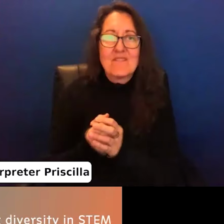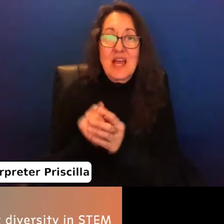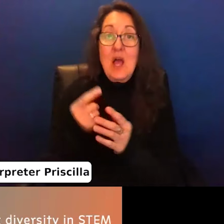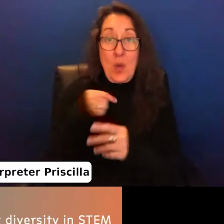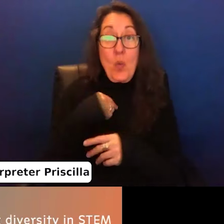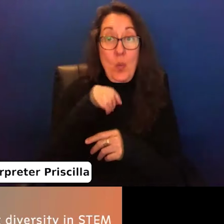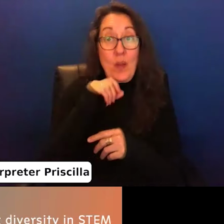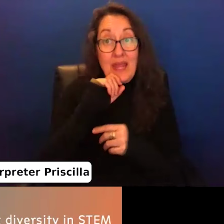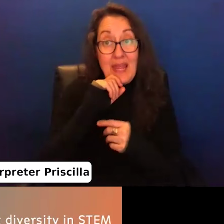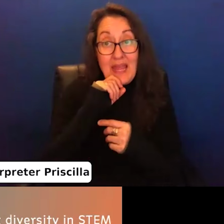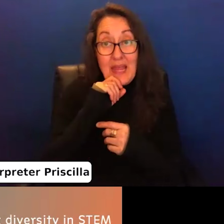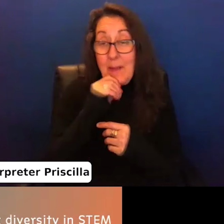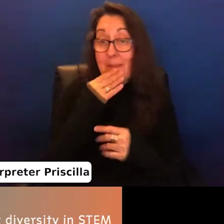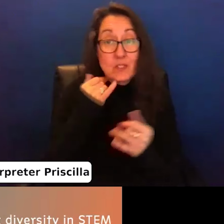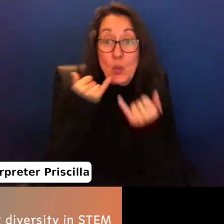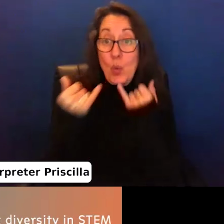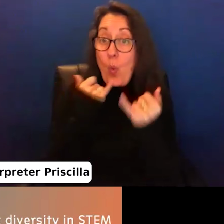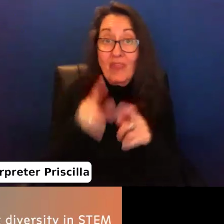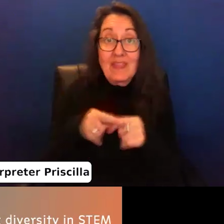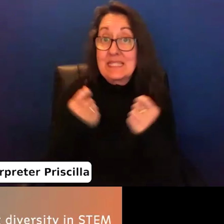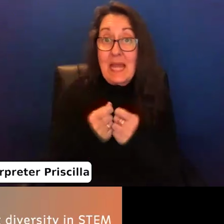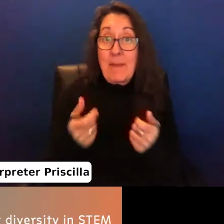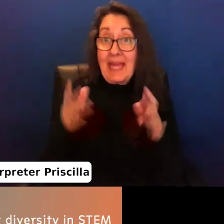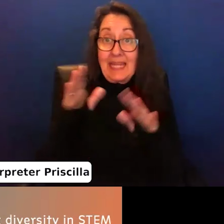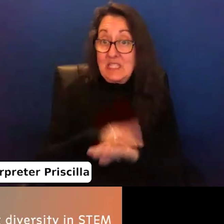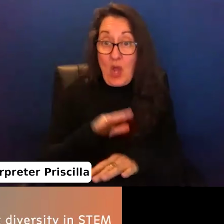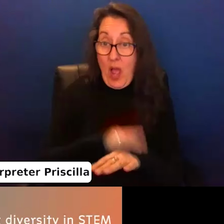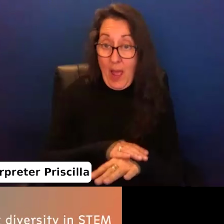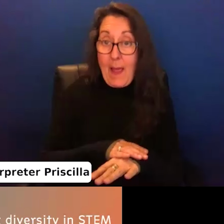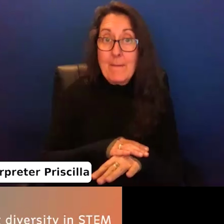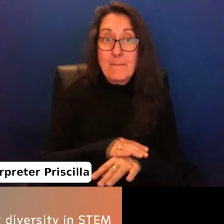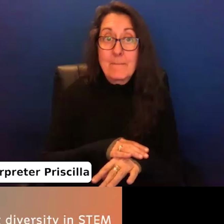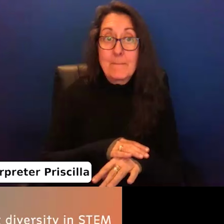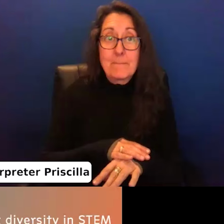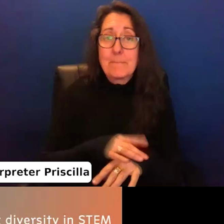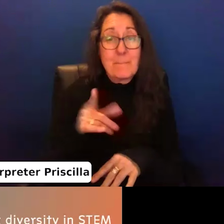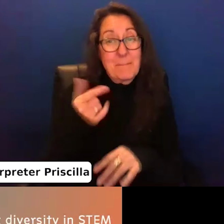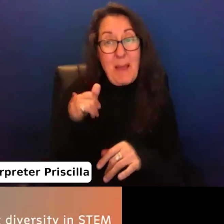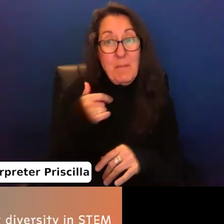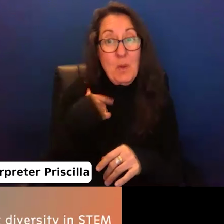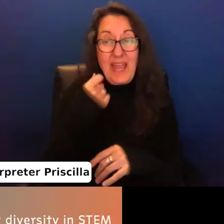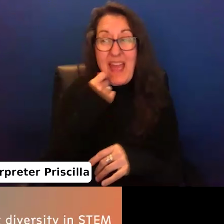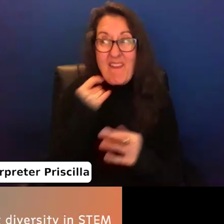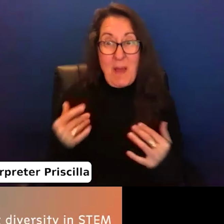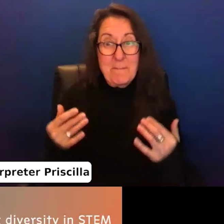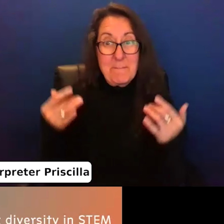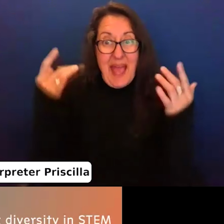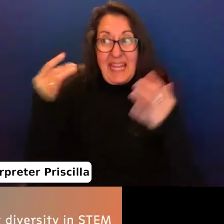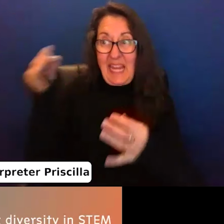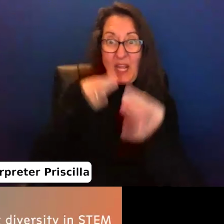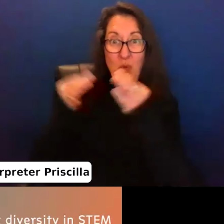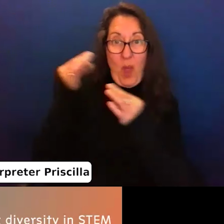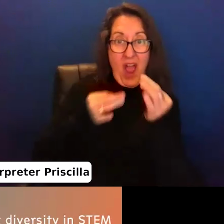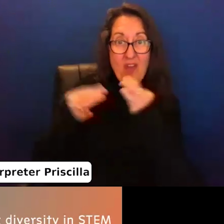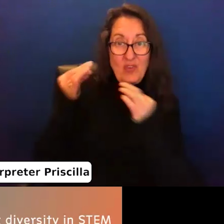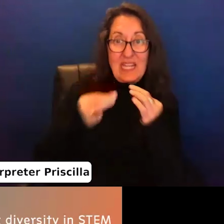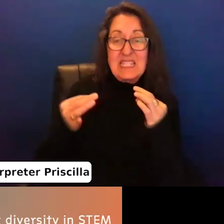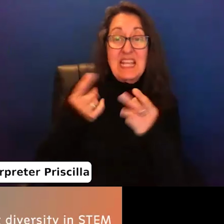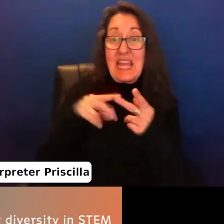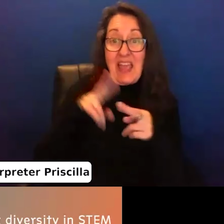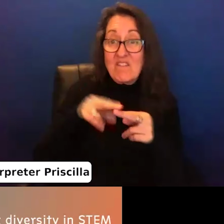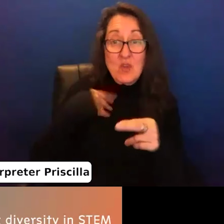your inquiry in 2 to 3 days. But this is it. This recording will be shared on the ATSI